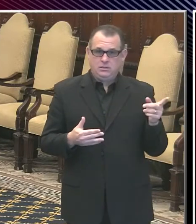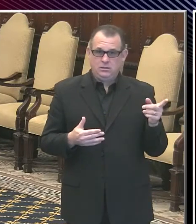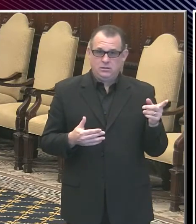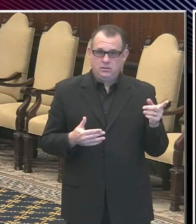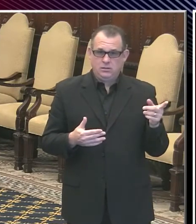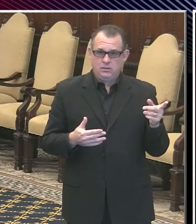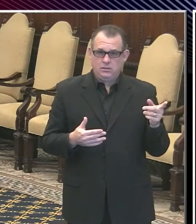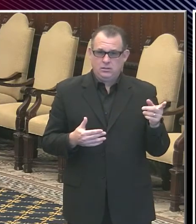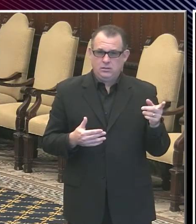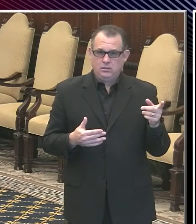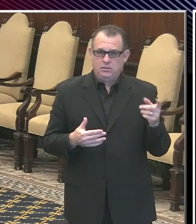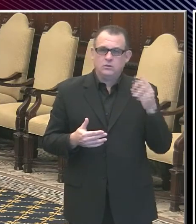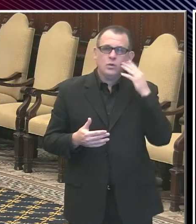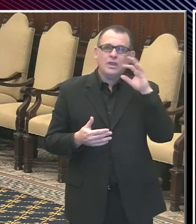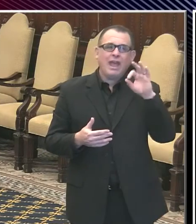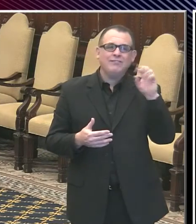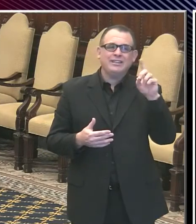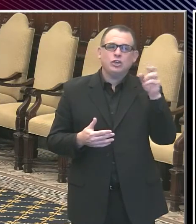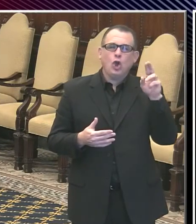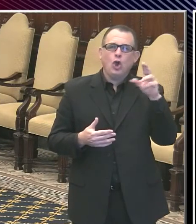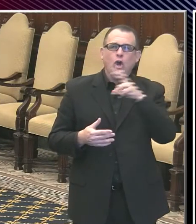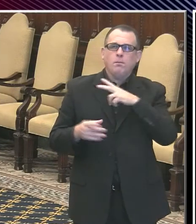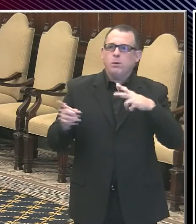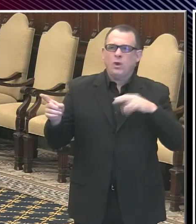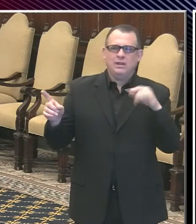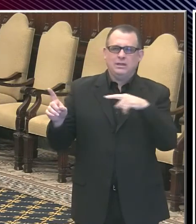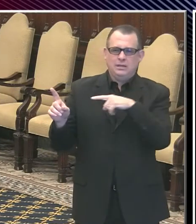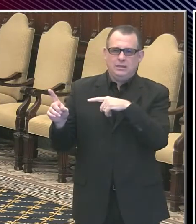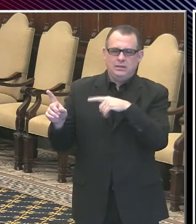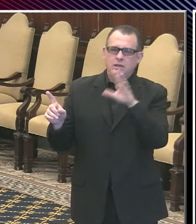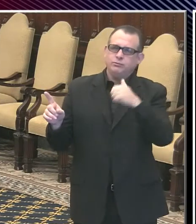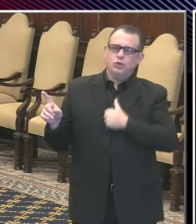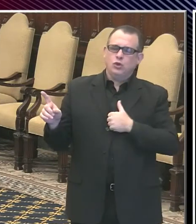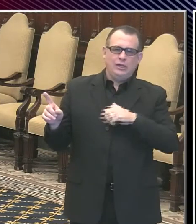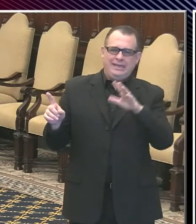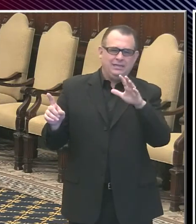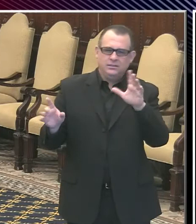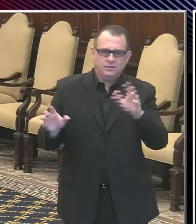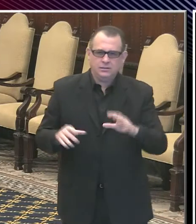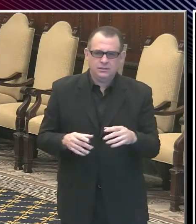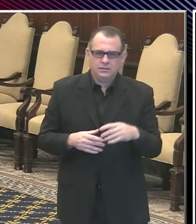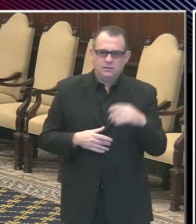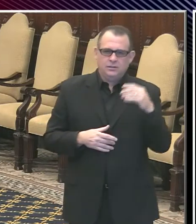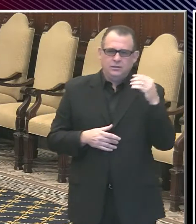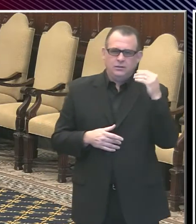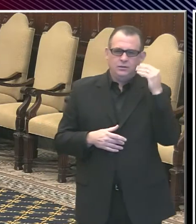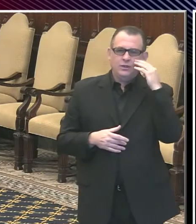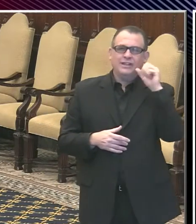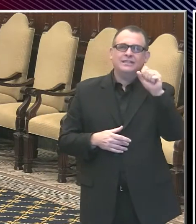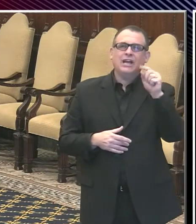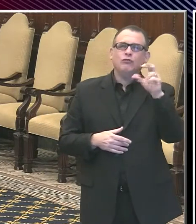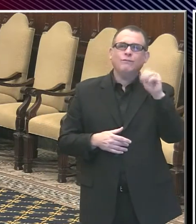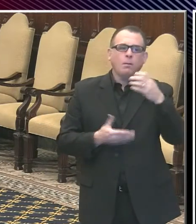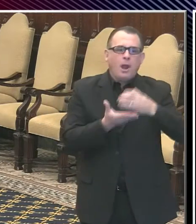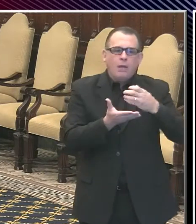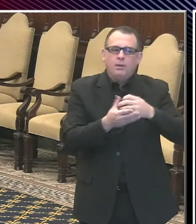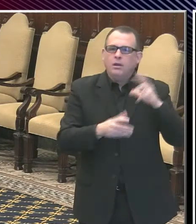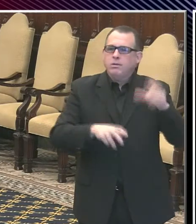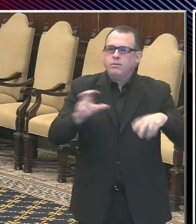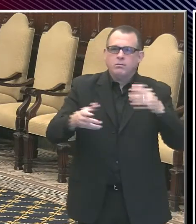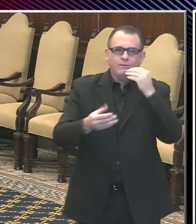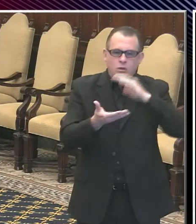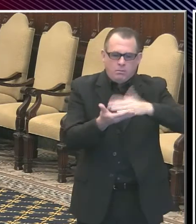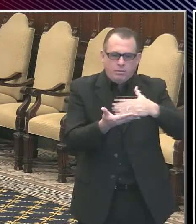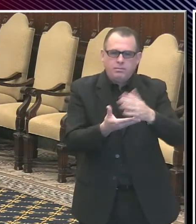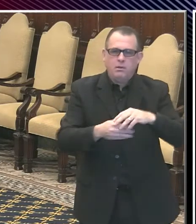I see people putting styrofoam containers on top of styrofoam containers in a trash can that's overflowing already. Perhaps you